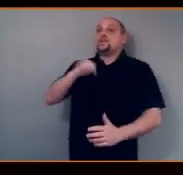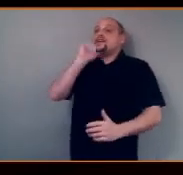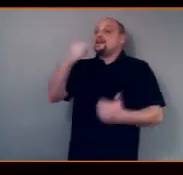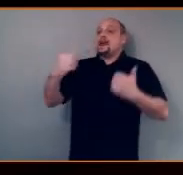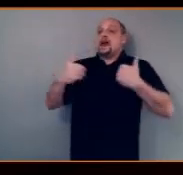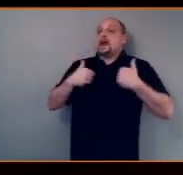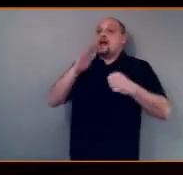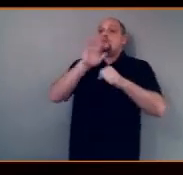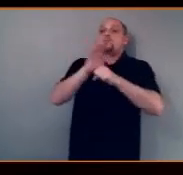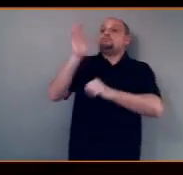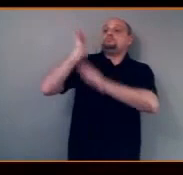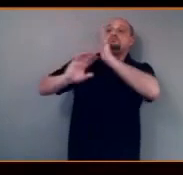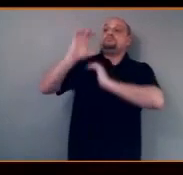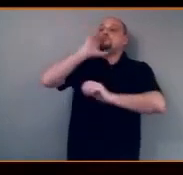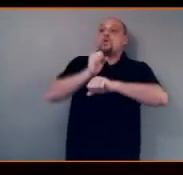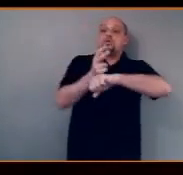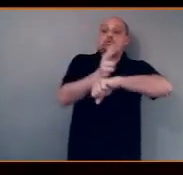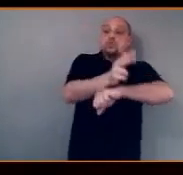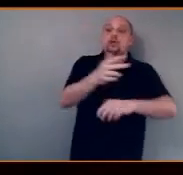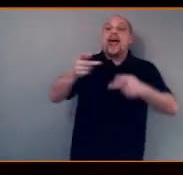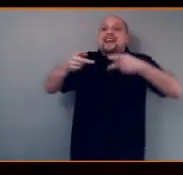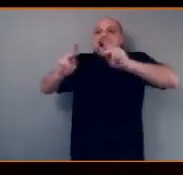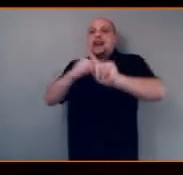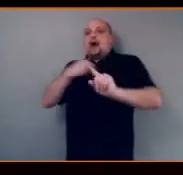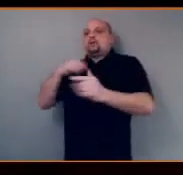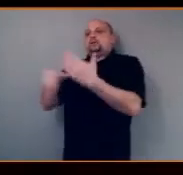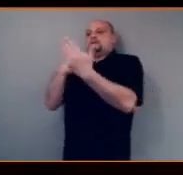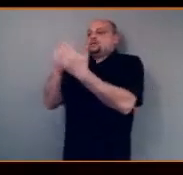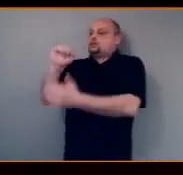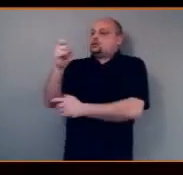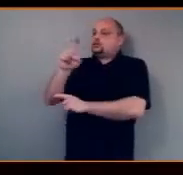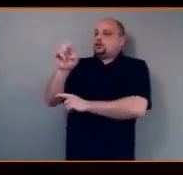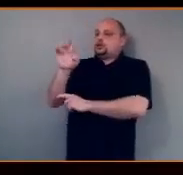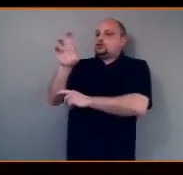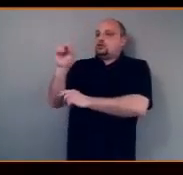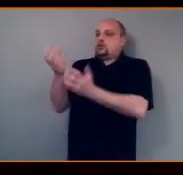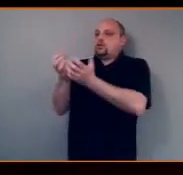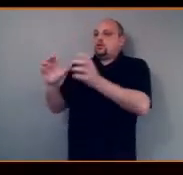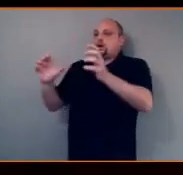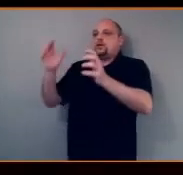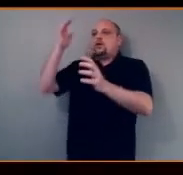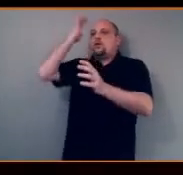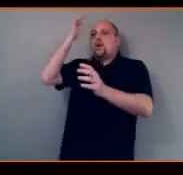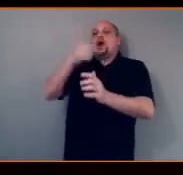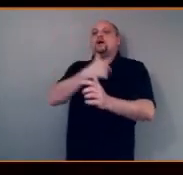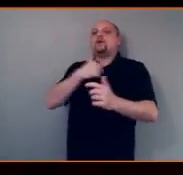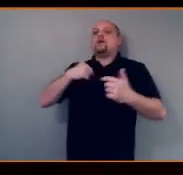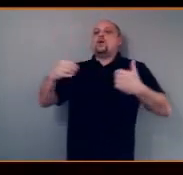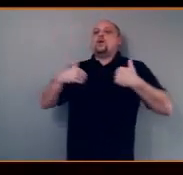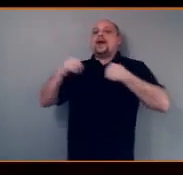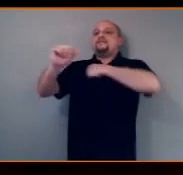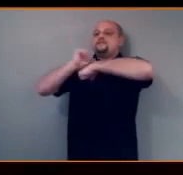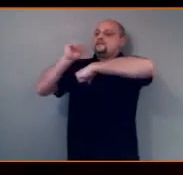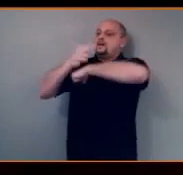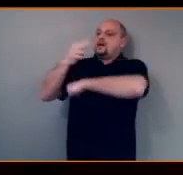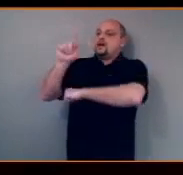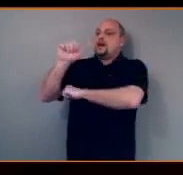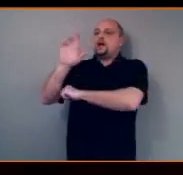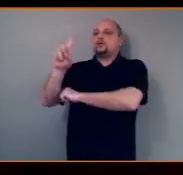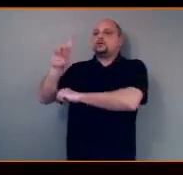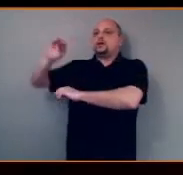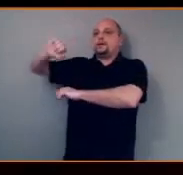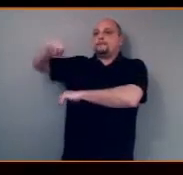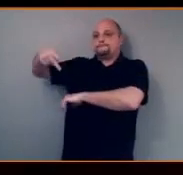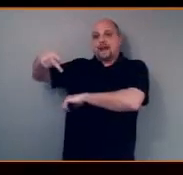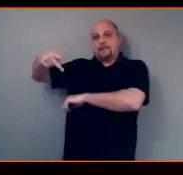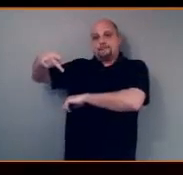enabled scientists to go to Jezero Crater. There is a hazard map that we have where shows where we landed. You probably saw it in